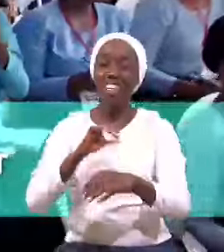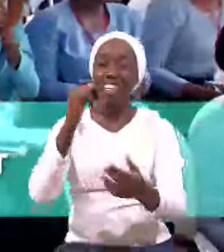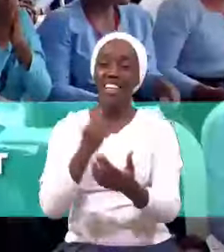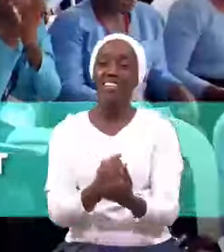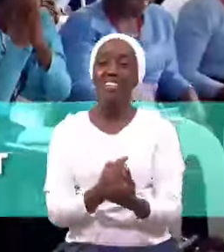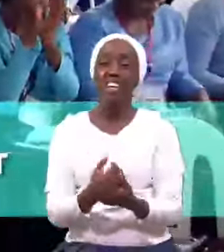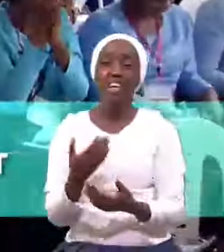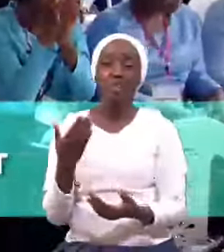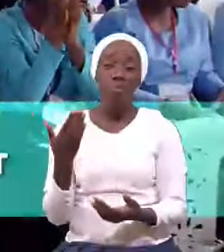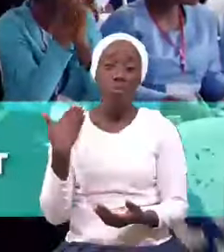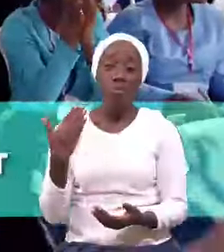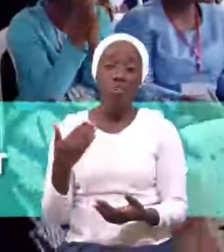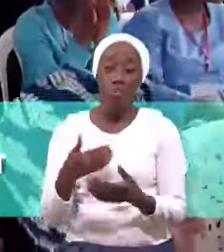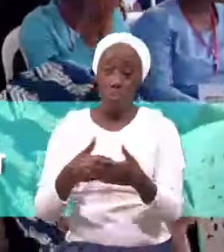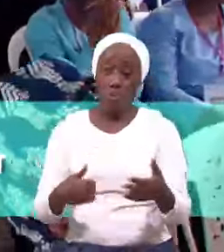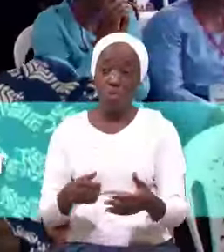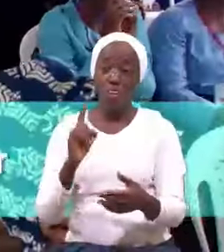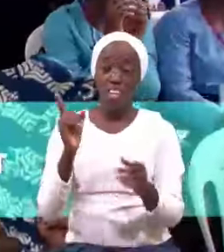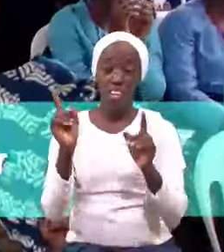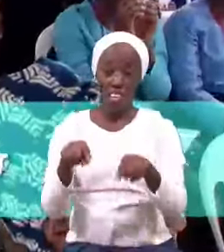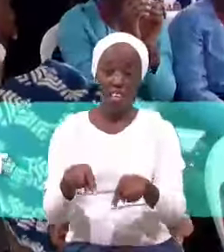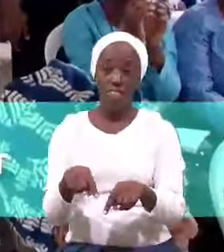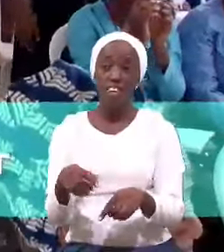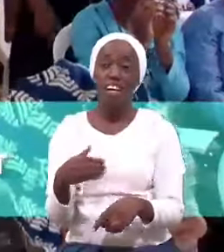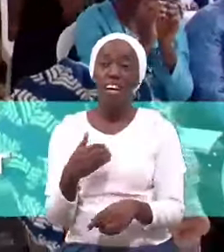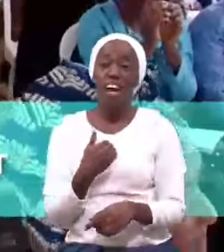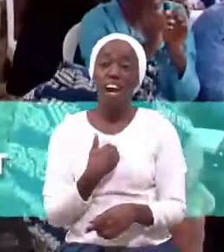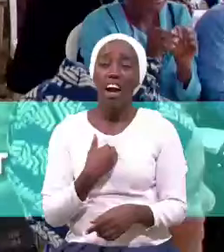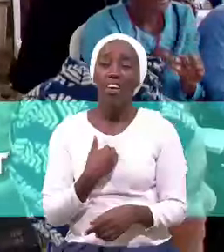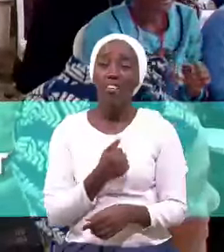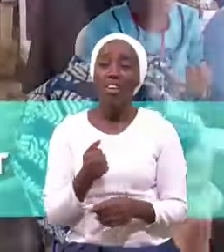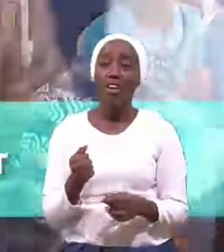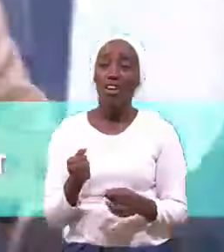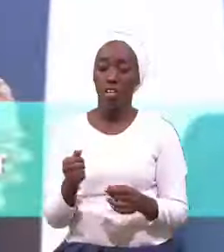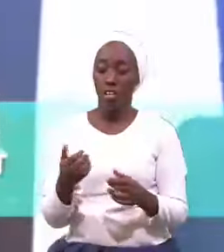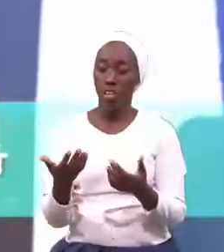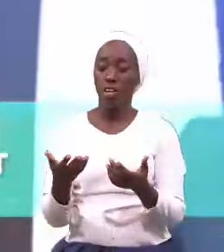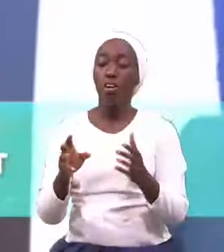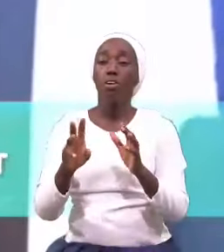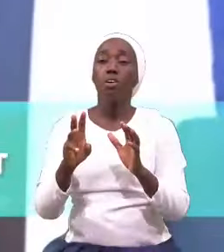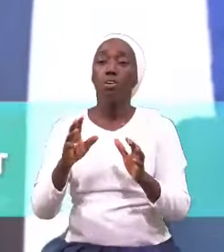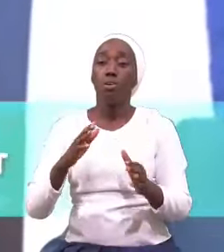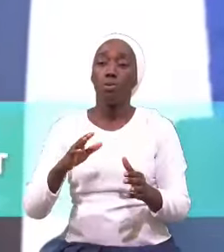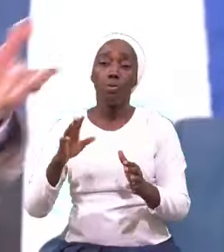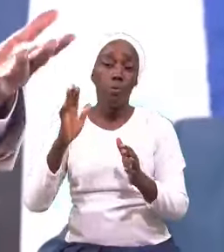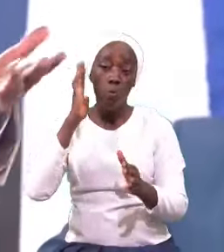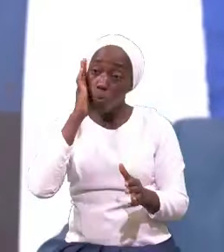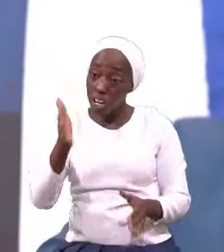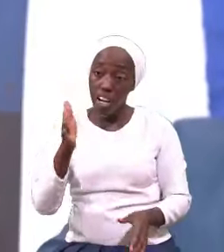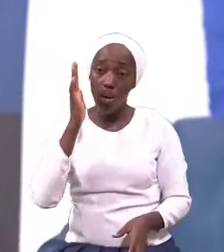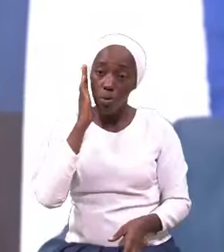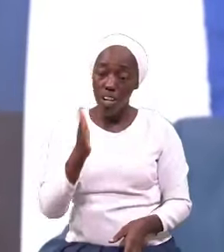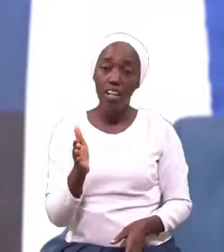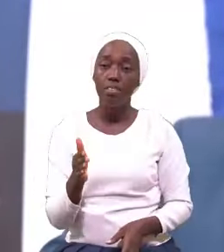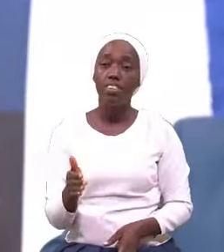Before I came, you know, I had the will. I told you, William, will I am. I had the will. I had the purpose. I